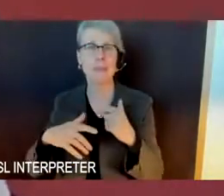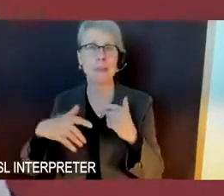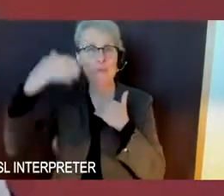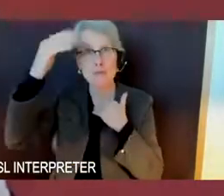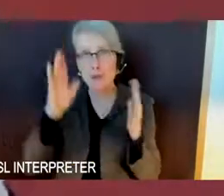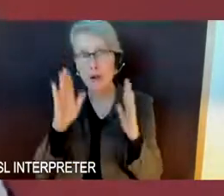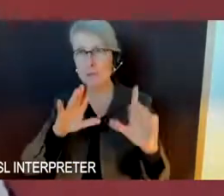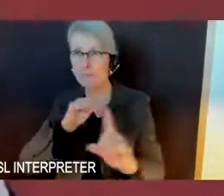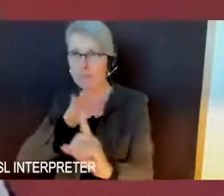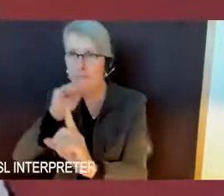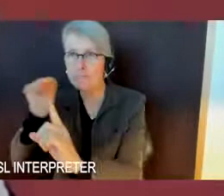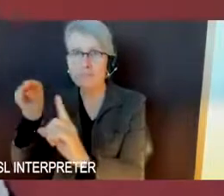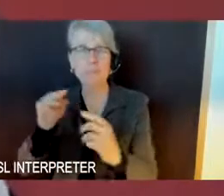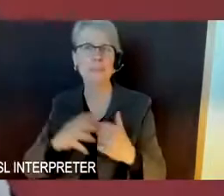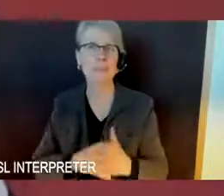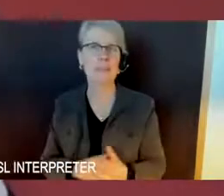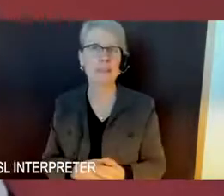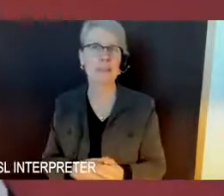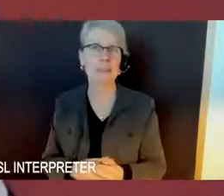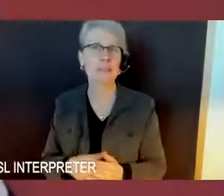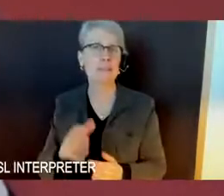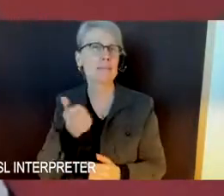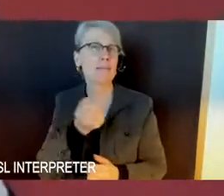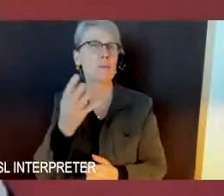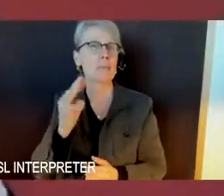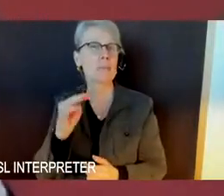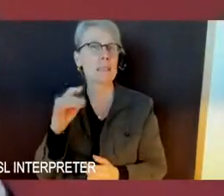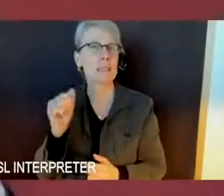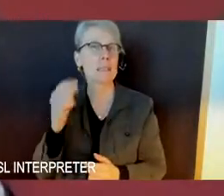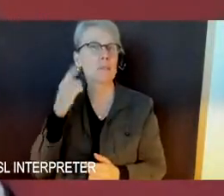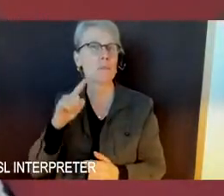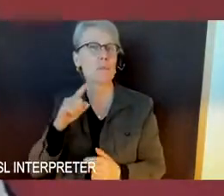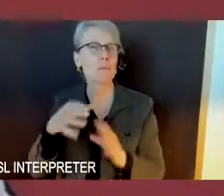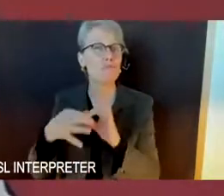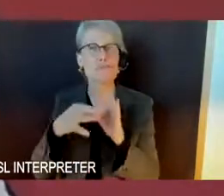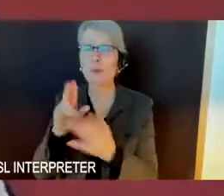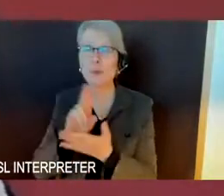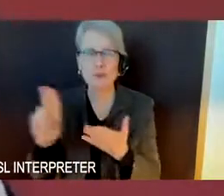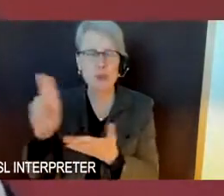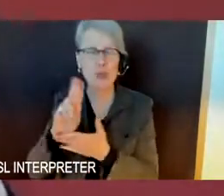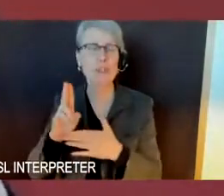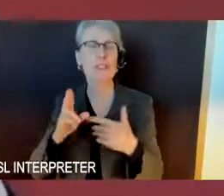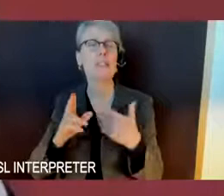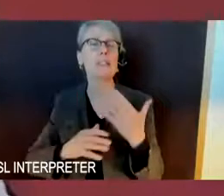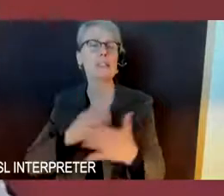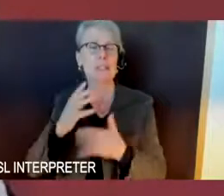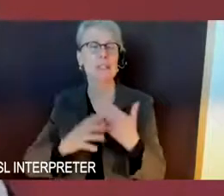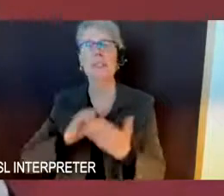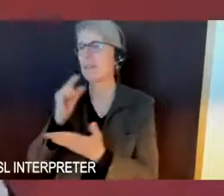prof's kids for headshots, and did a few media campaigns for the